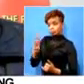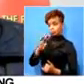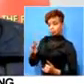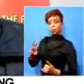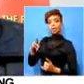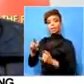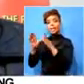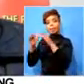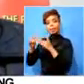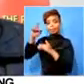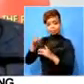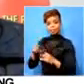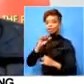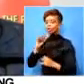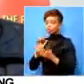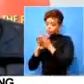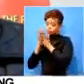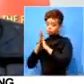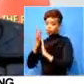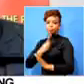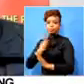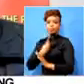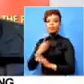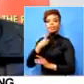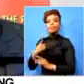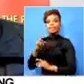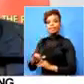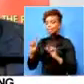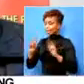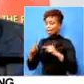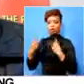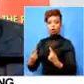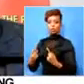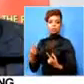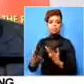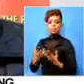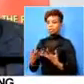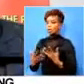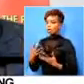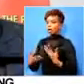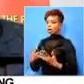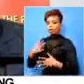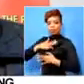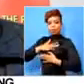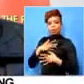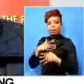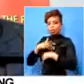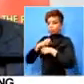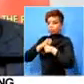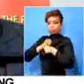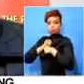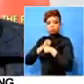self-destructing, and said that it cannot be held a hostage by a few associated with